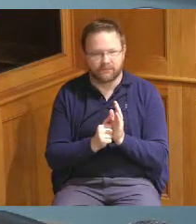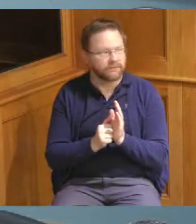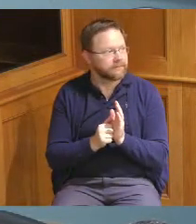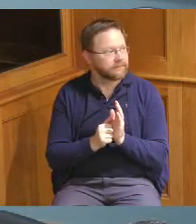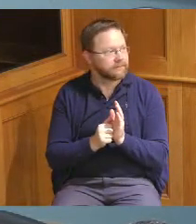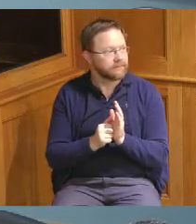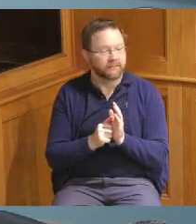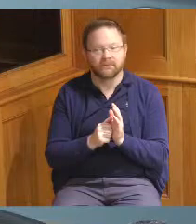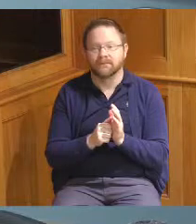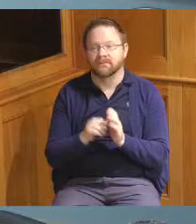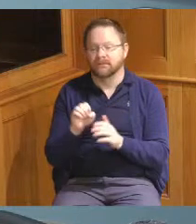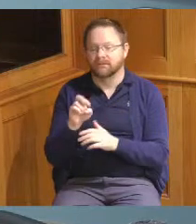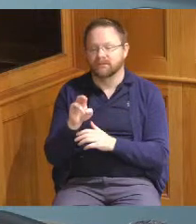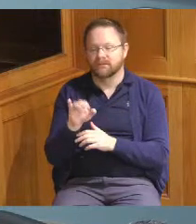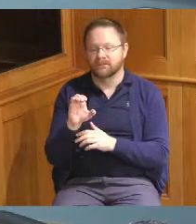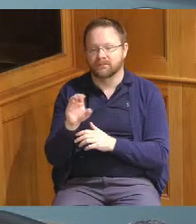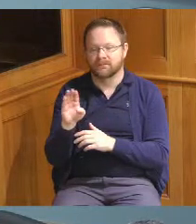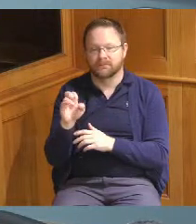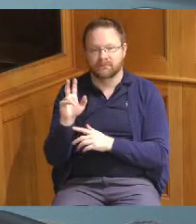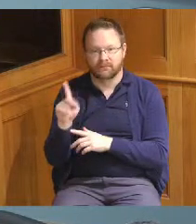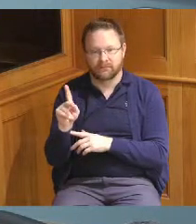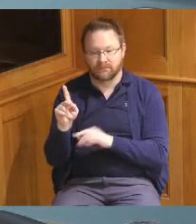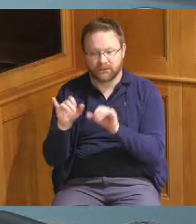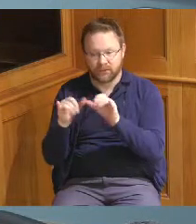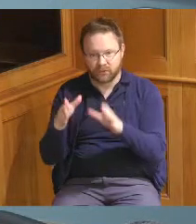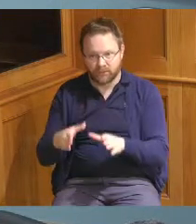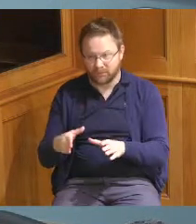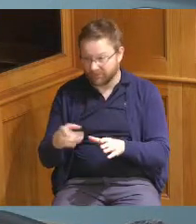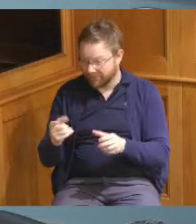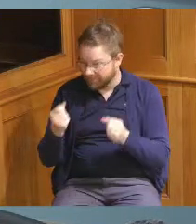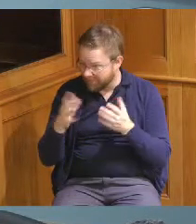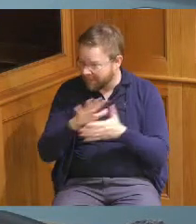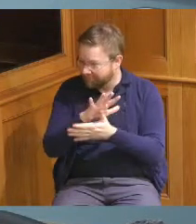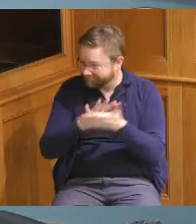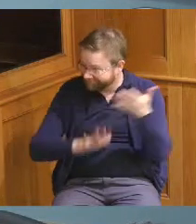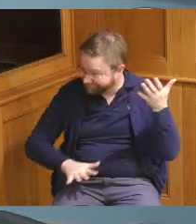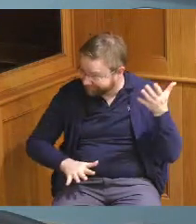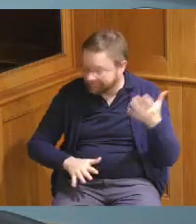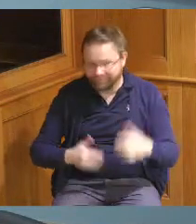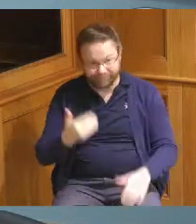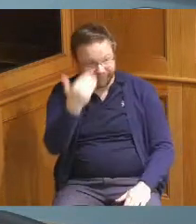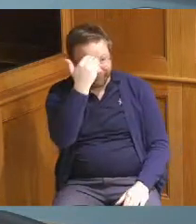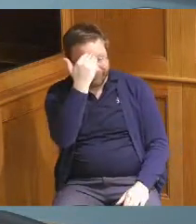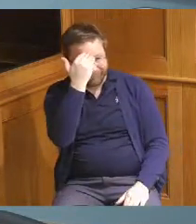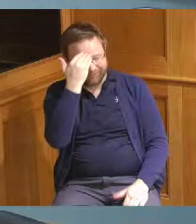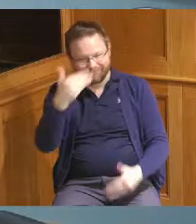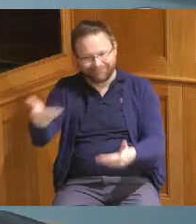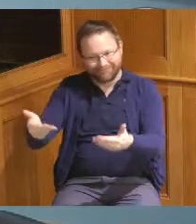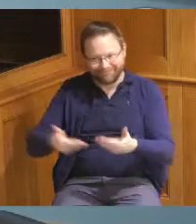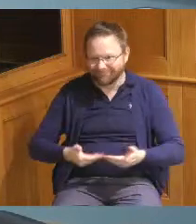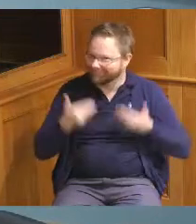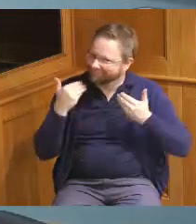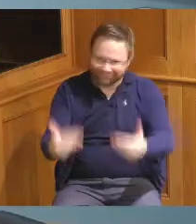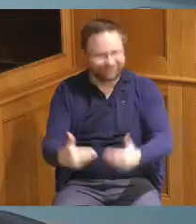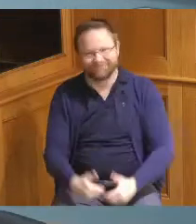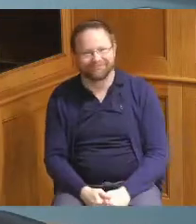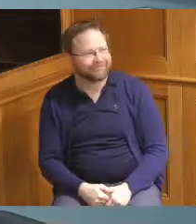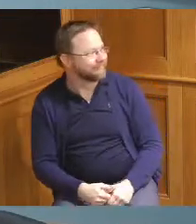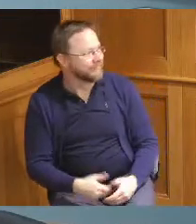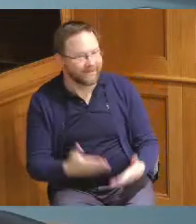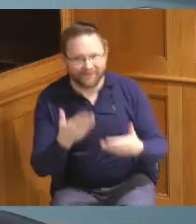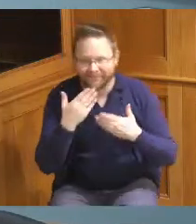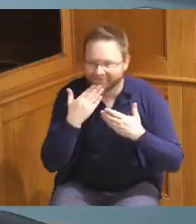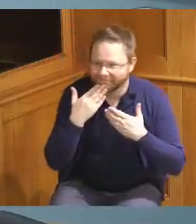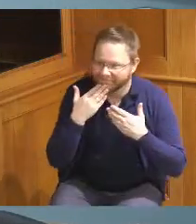the engineer, is out there in the audience. Eric, you've got a lot of items today. Yeah, welcome. Here we go. Thank you for fitting us